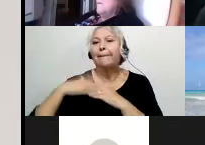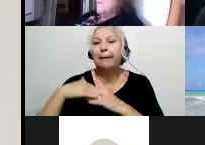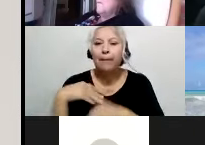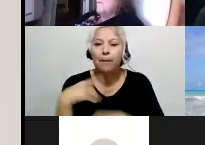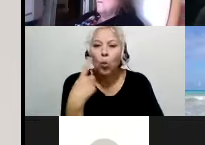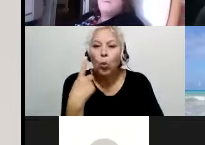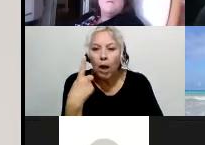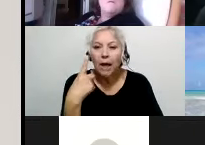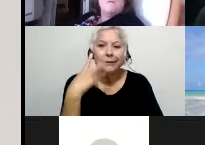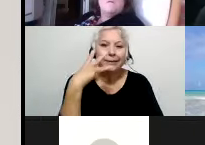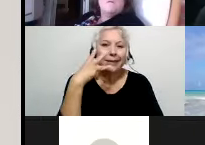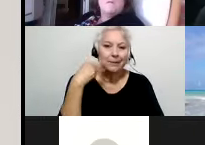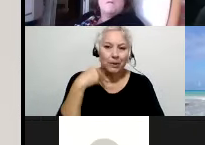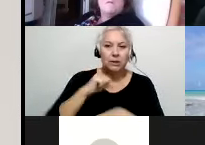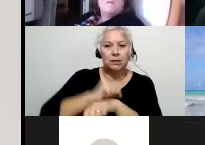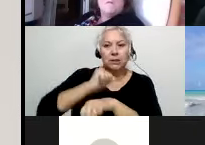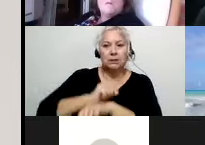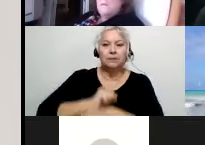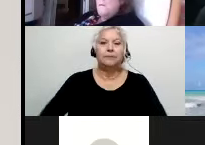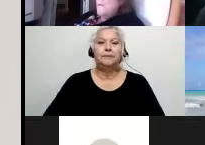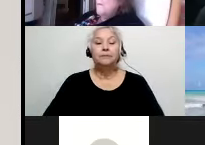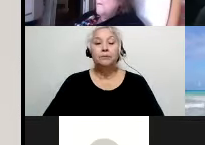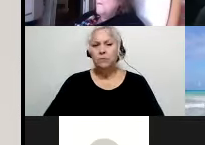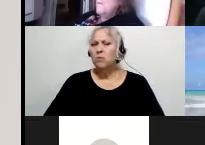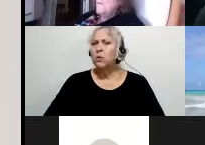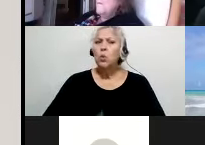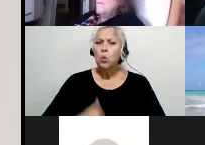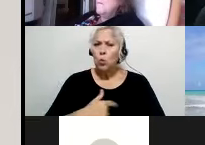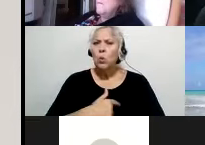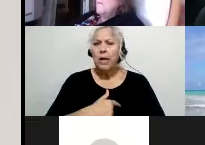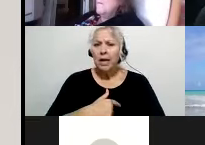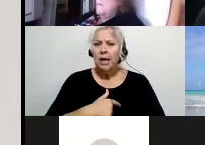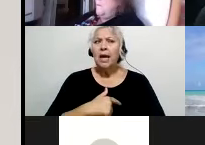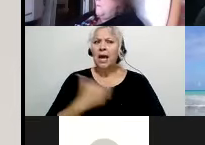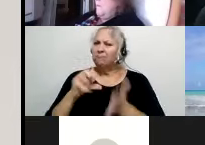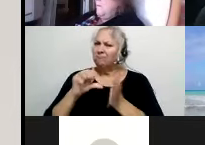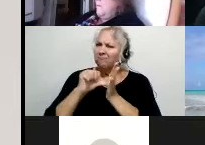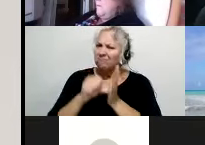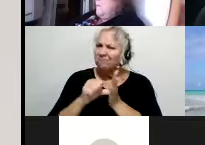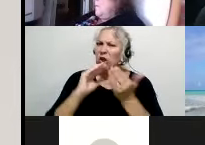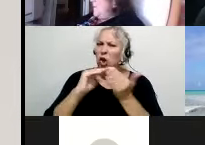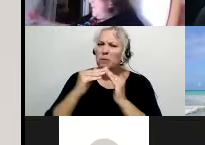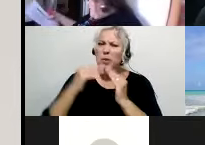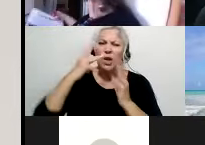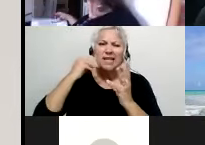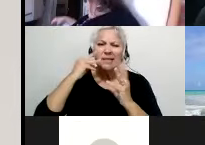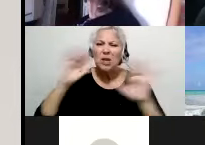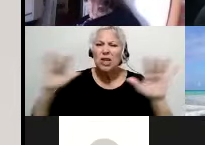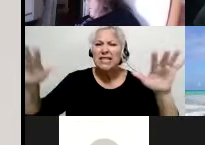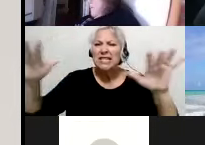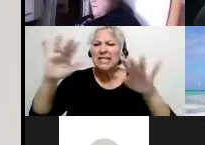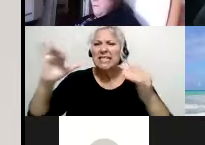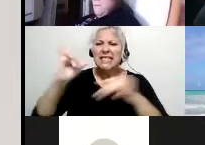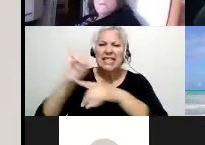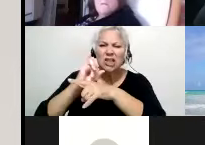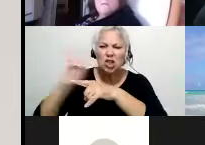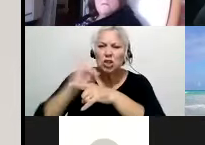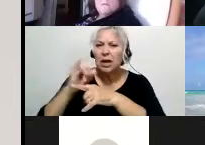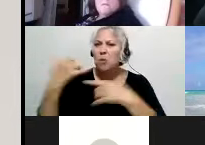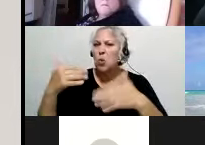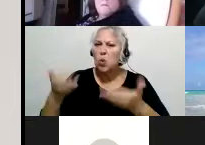work experience. We really, want to emphasize community experiences and internships. Those are